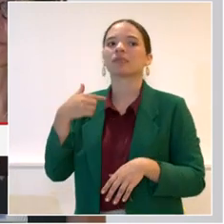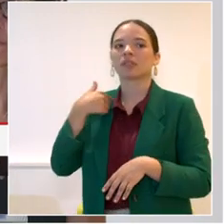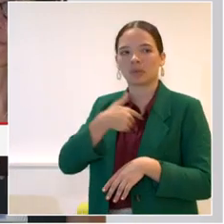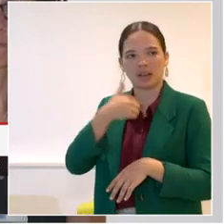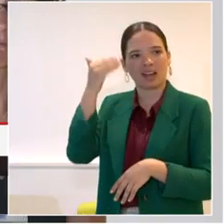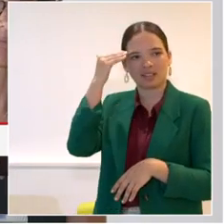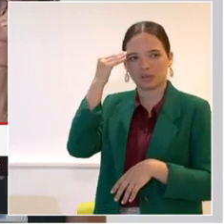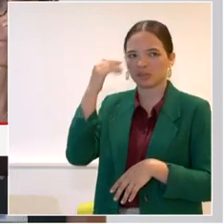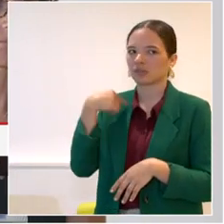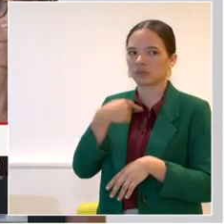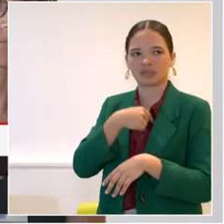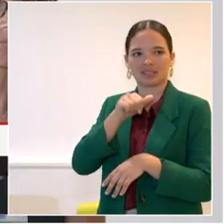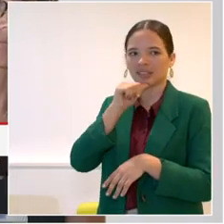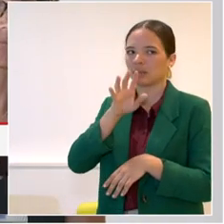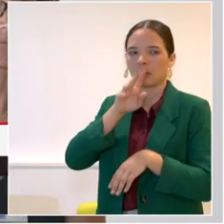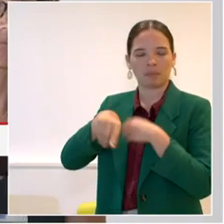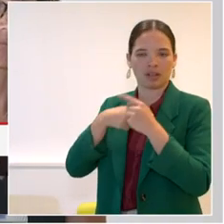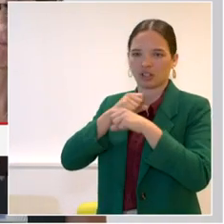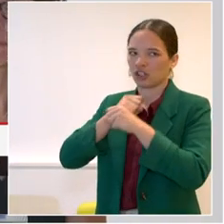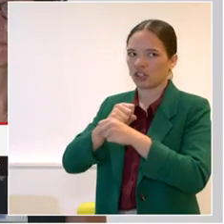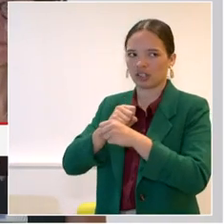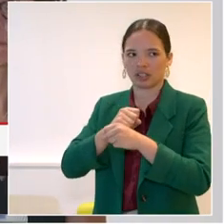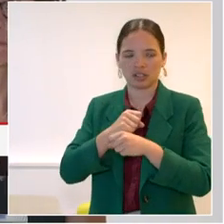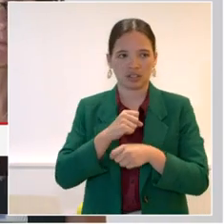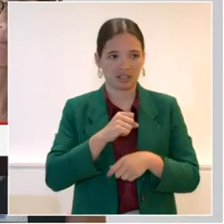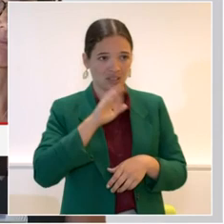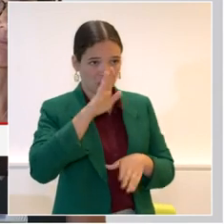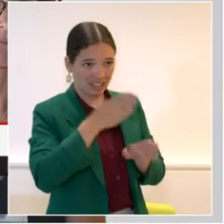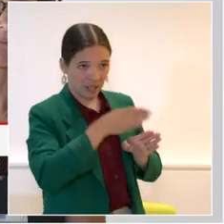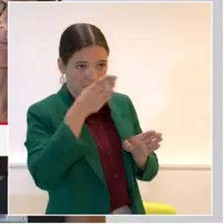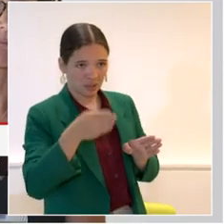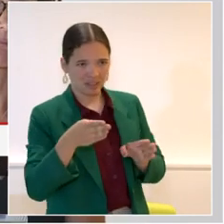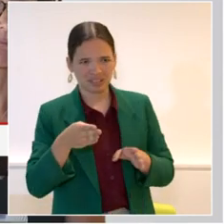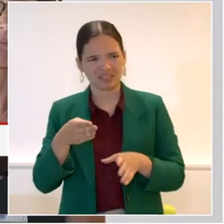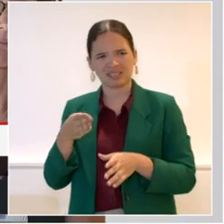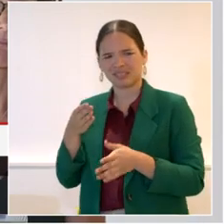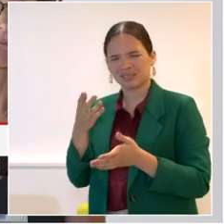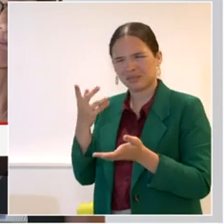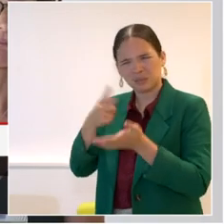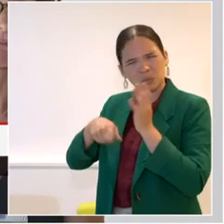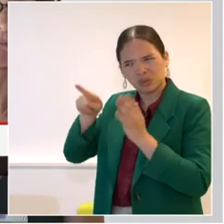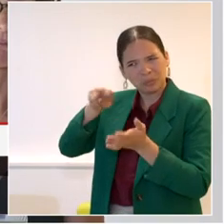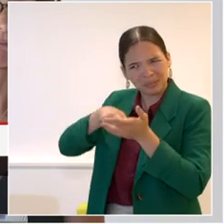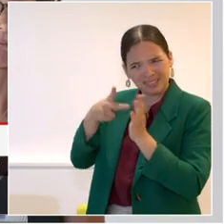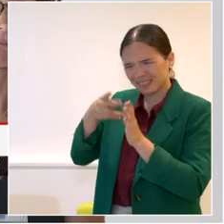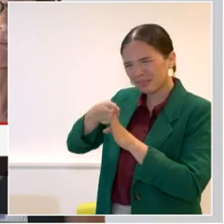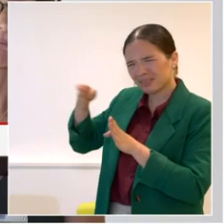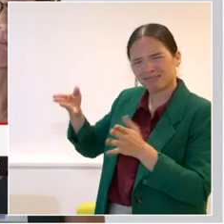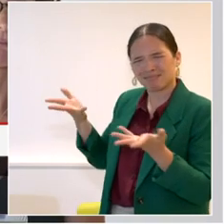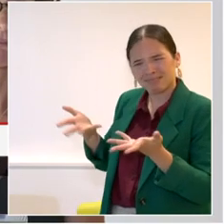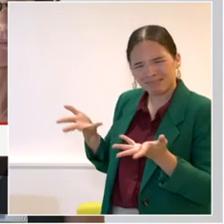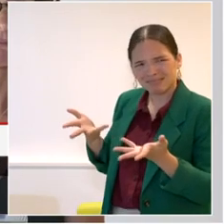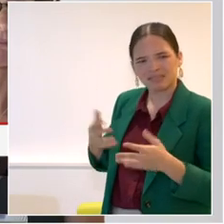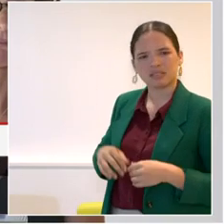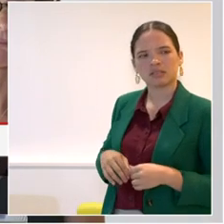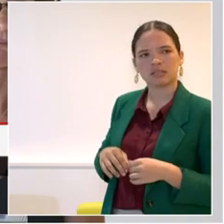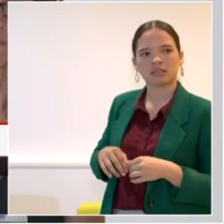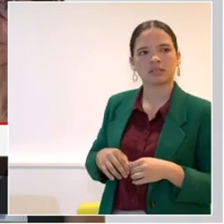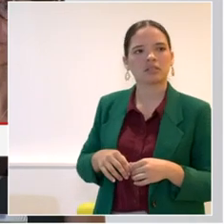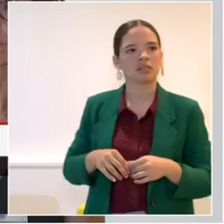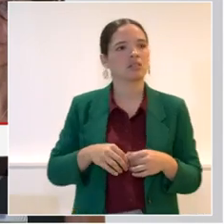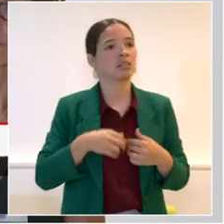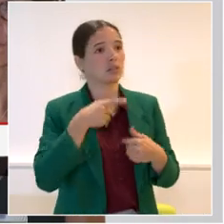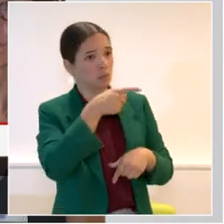Mark. Yeah. What about them? I'm just wondering, I mean, is that something that you think is a possibility that they may do?